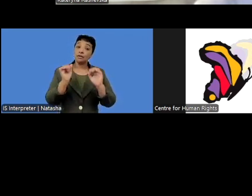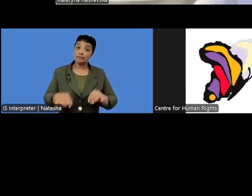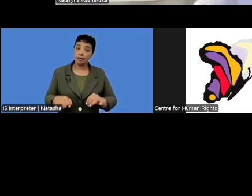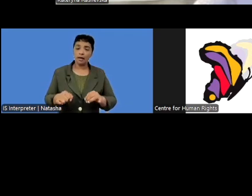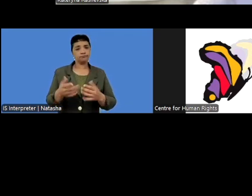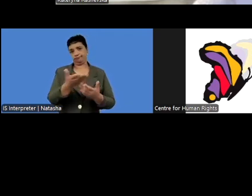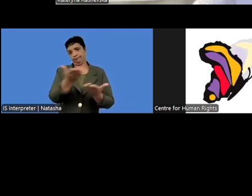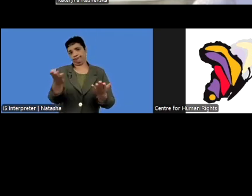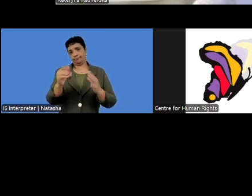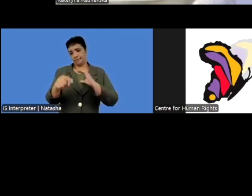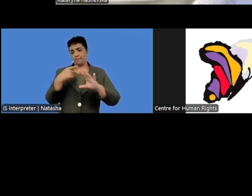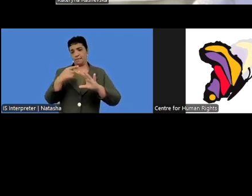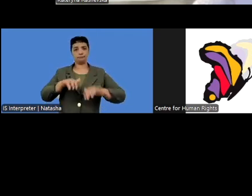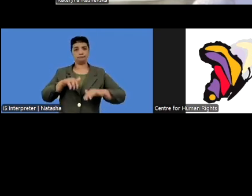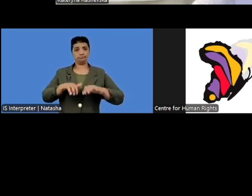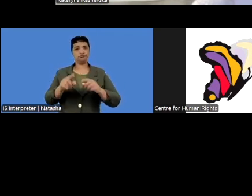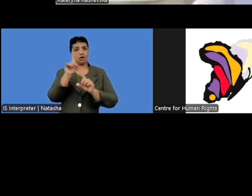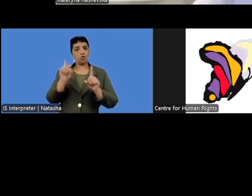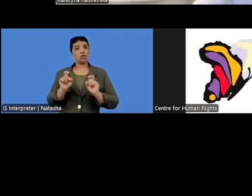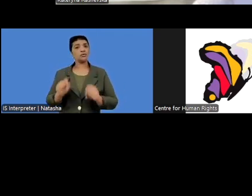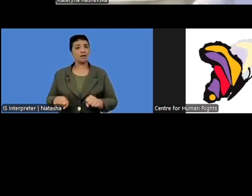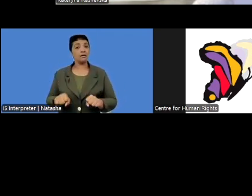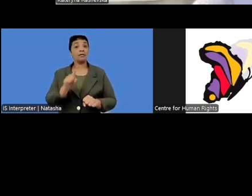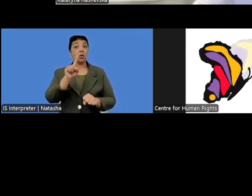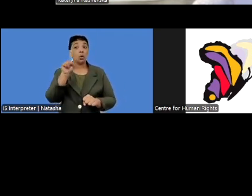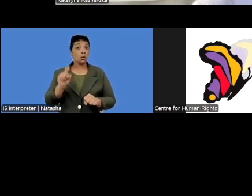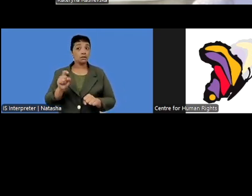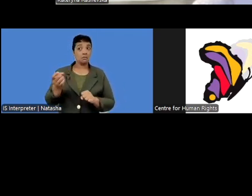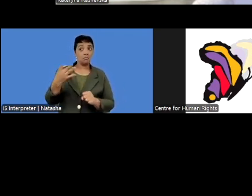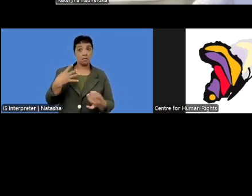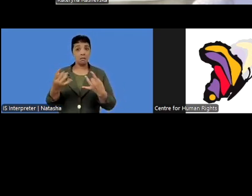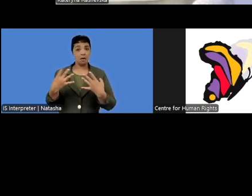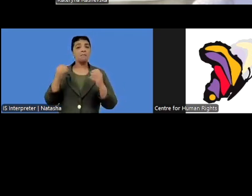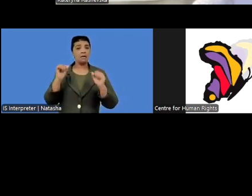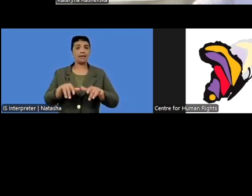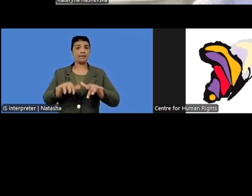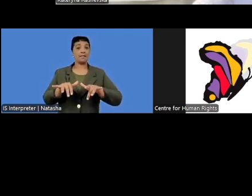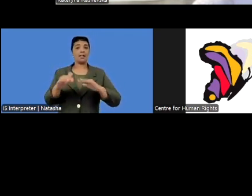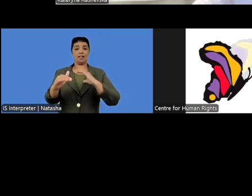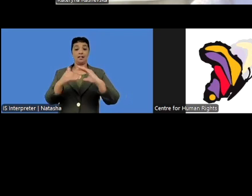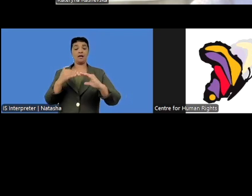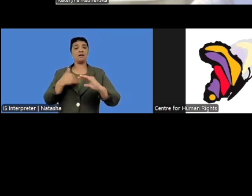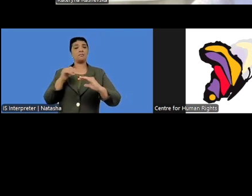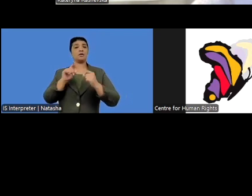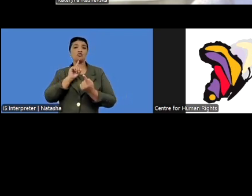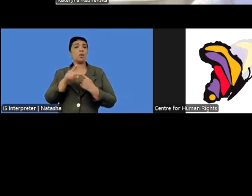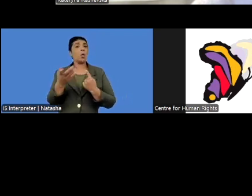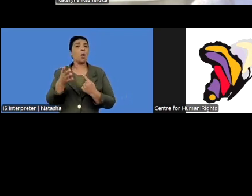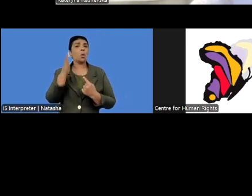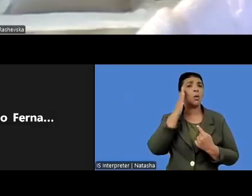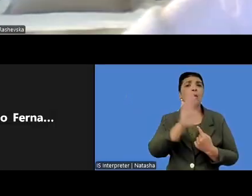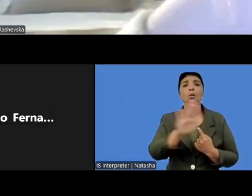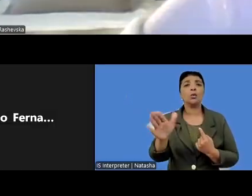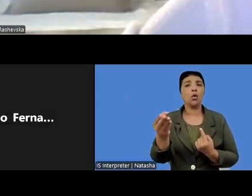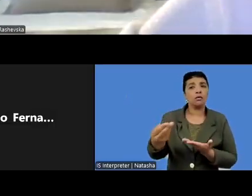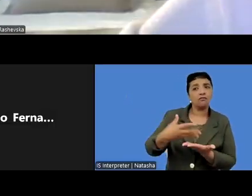and I would be able to answer all your questions or just to hear from you your inputs or your